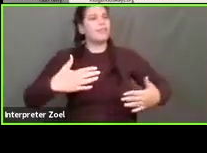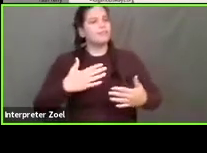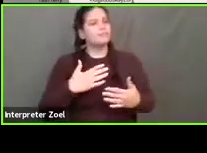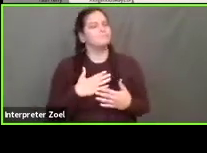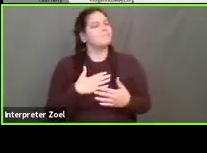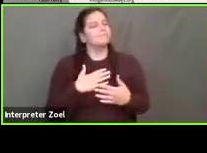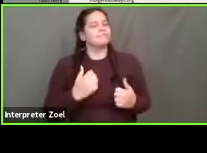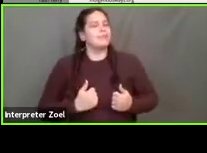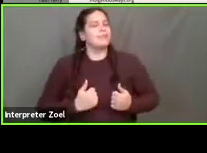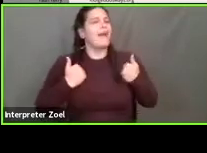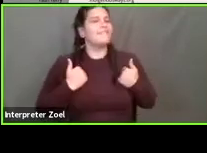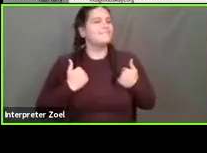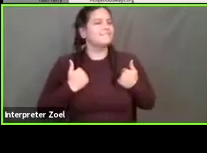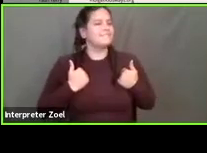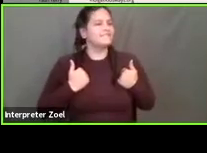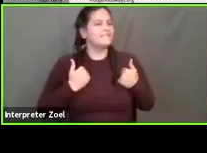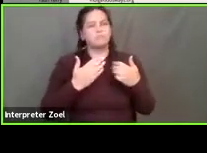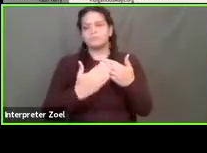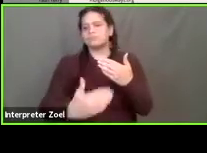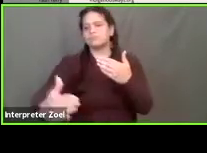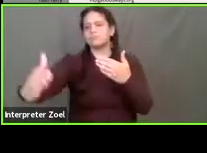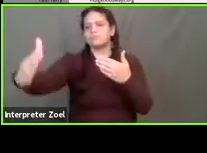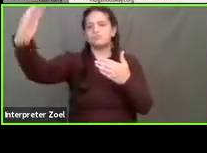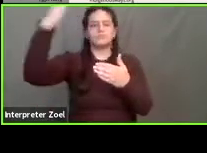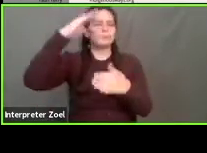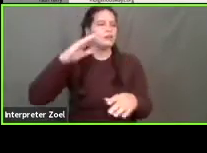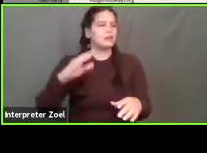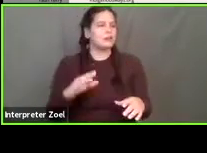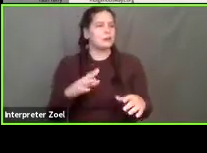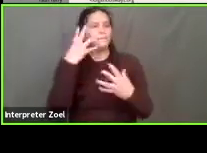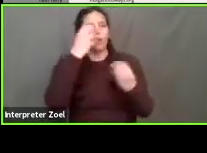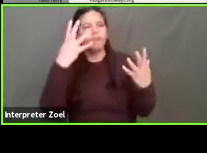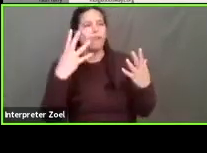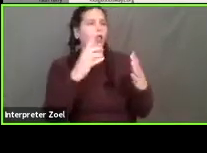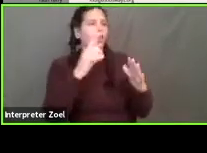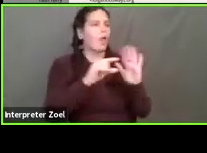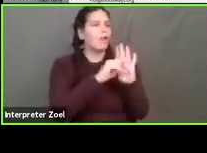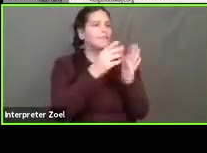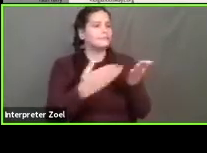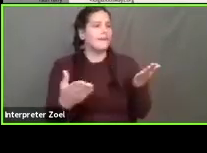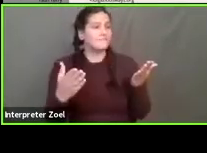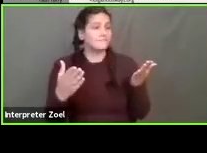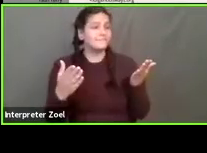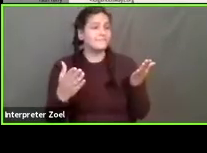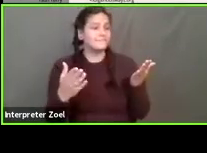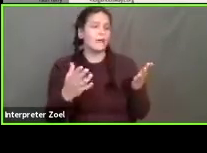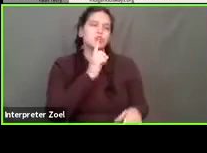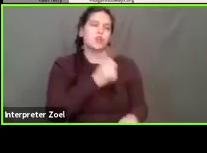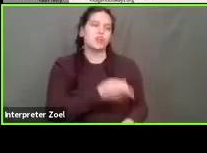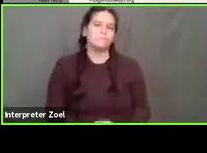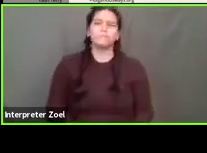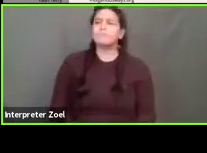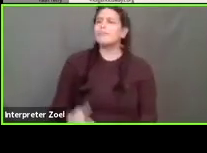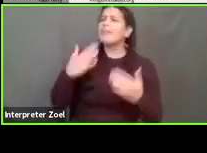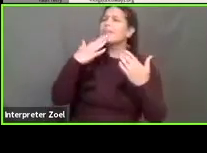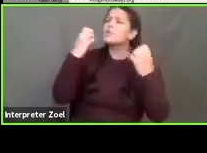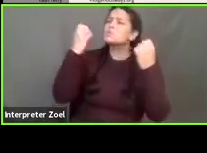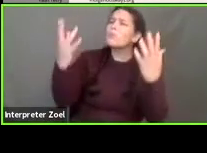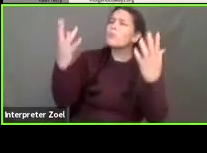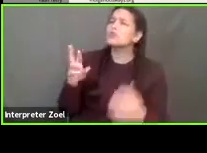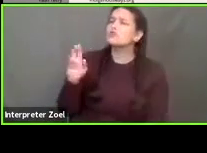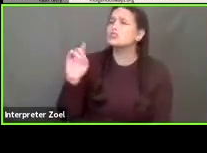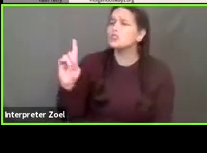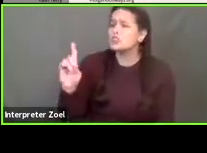length of a lifetime of quality stuff, I'm sure. Oh, well, All thank you right. so much, Richard.